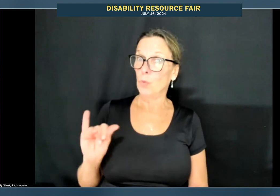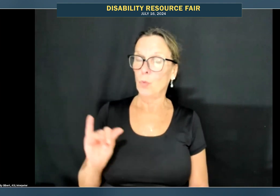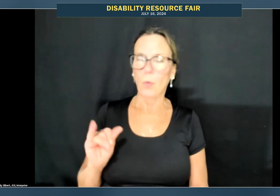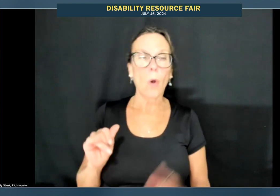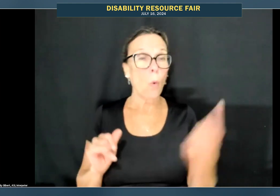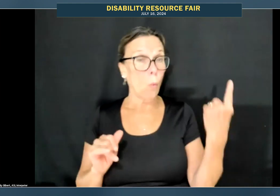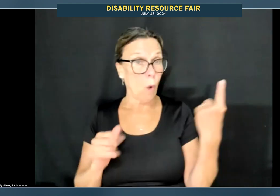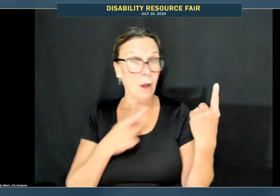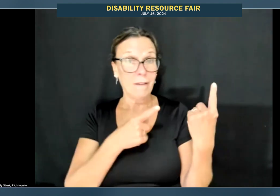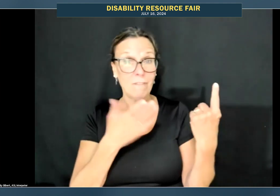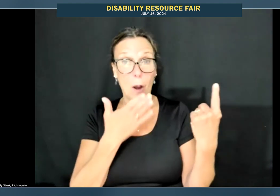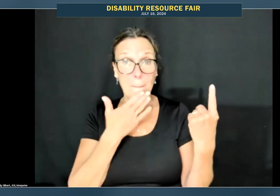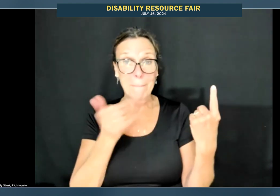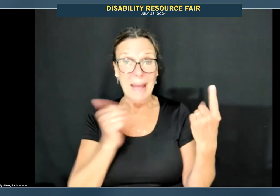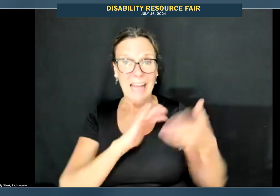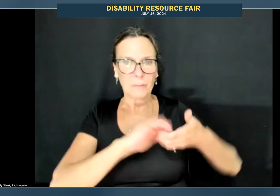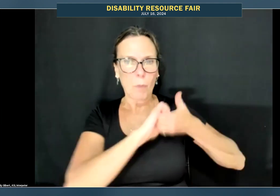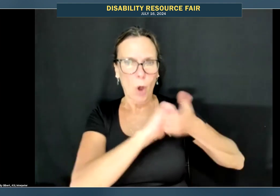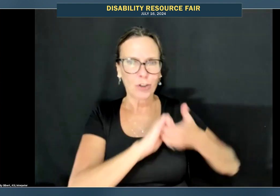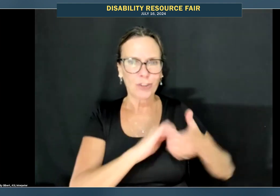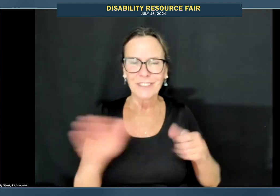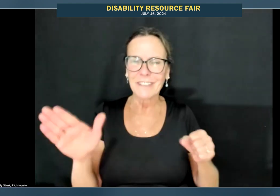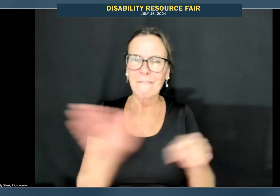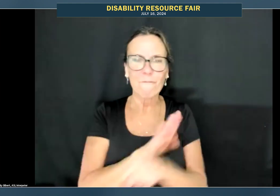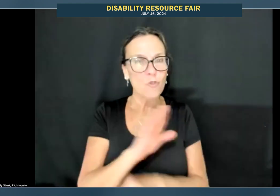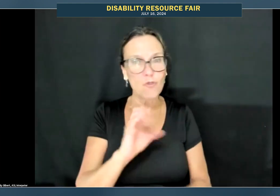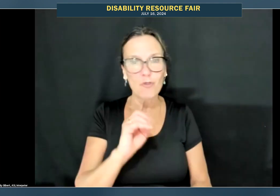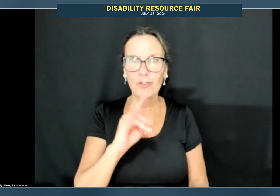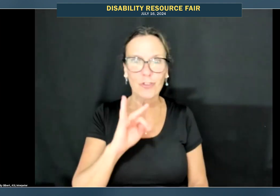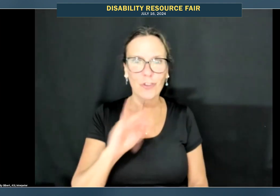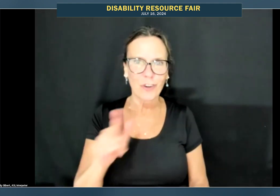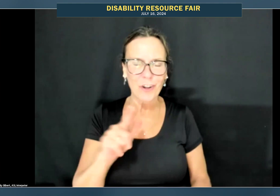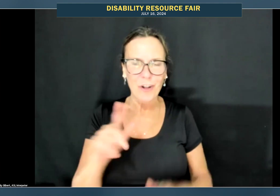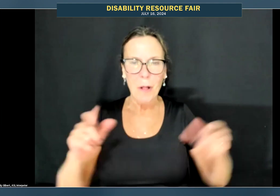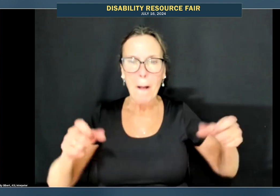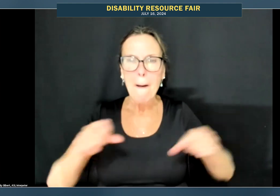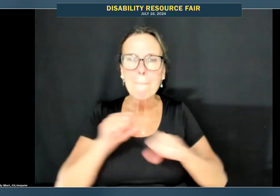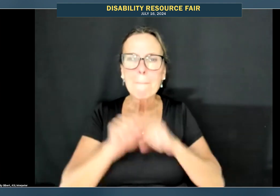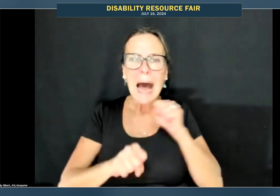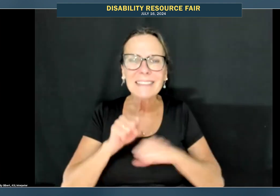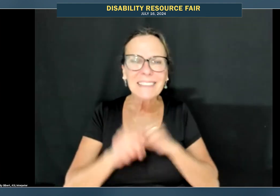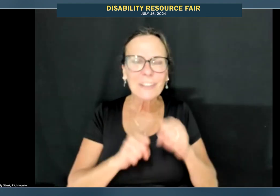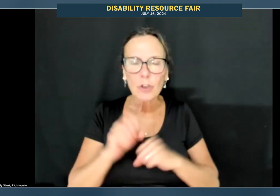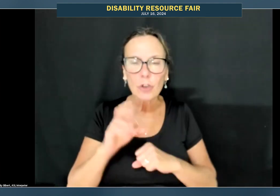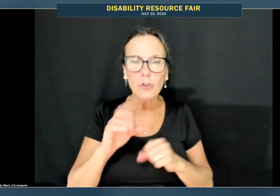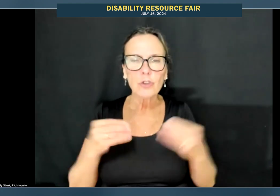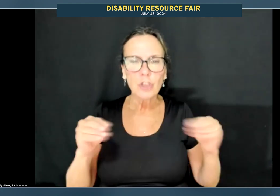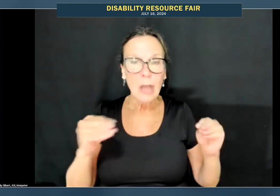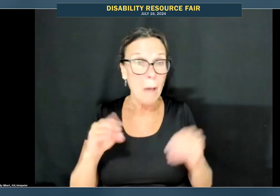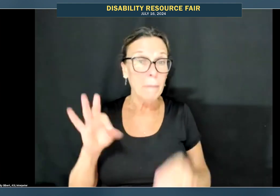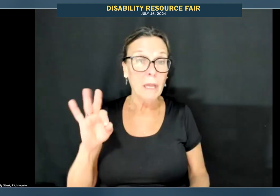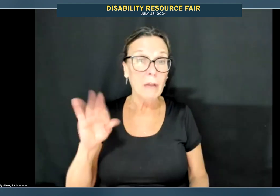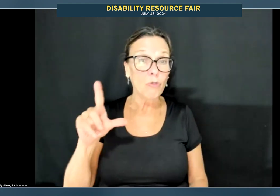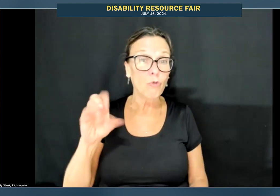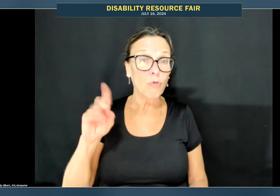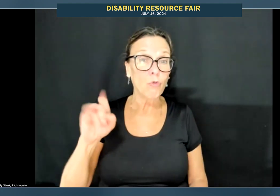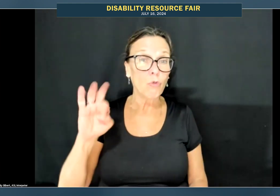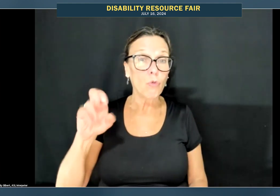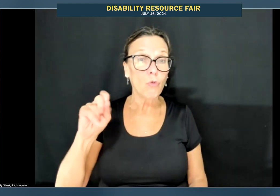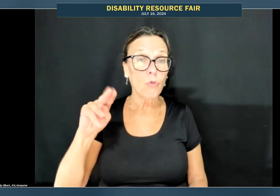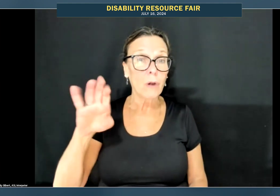One of our best partners is Full Circle Bike Shop up in Florence. They have been very gracious to us. Every time we